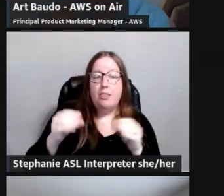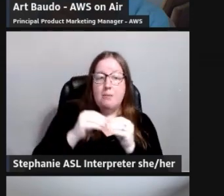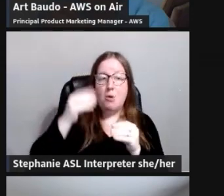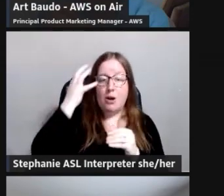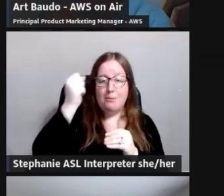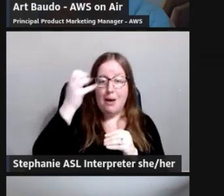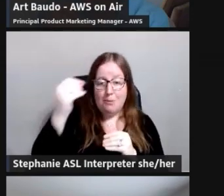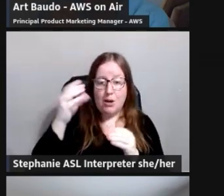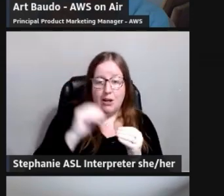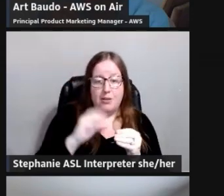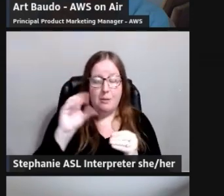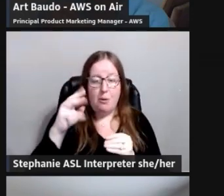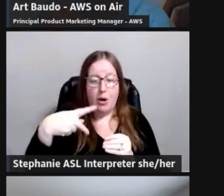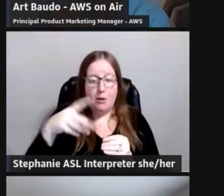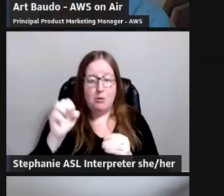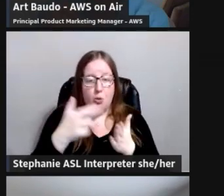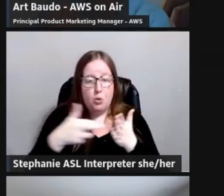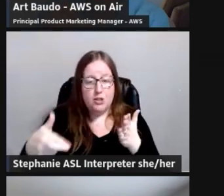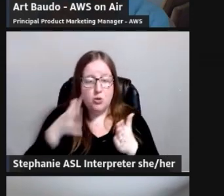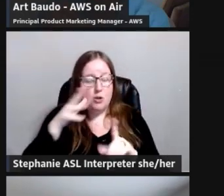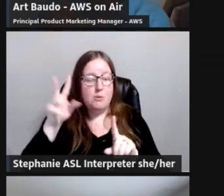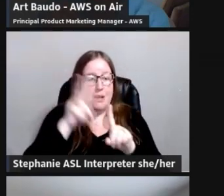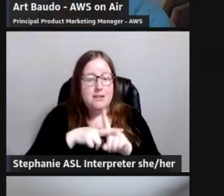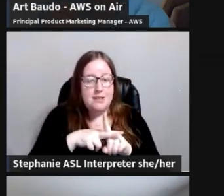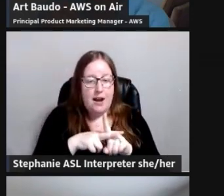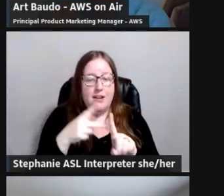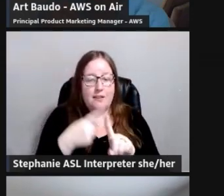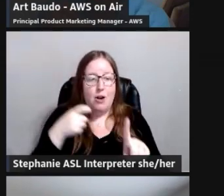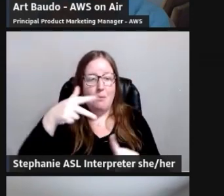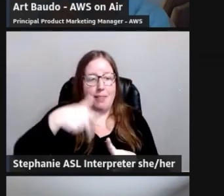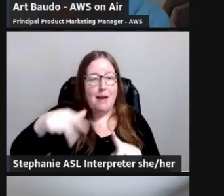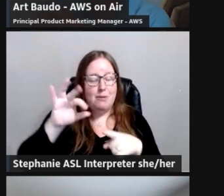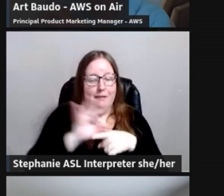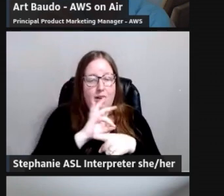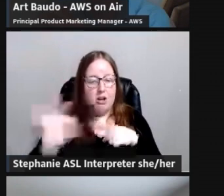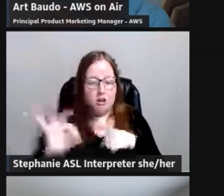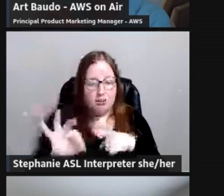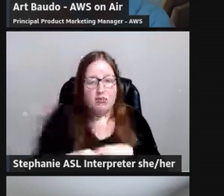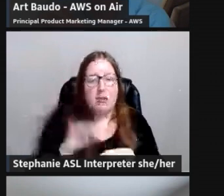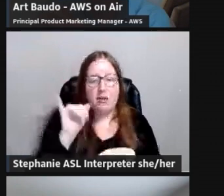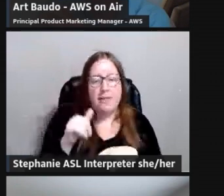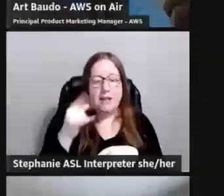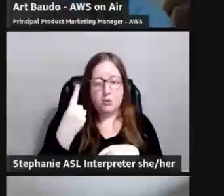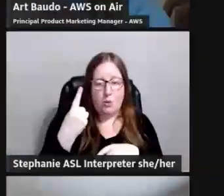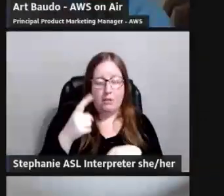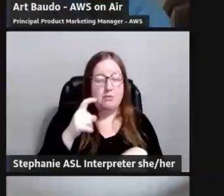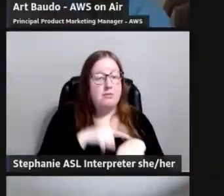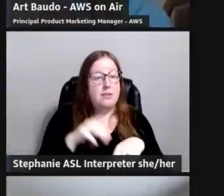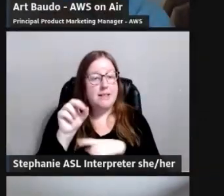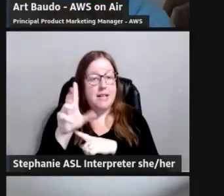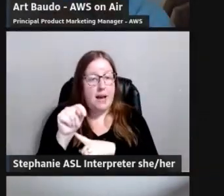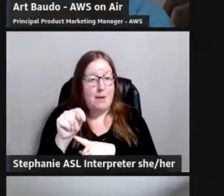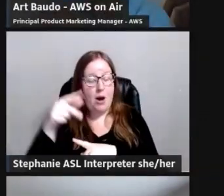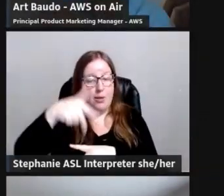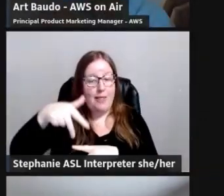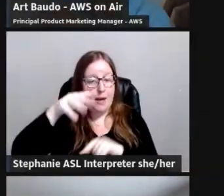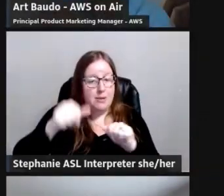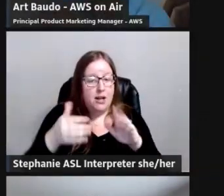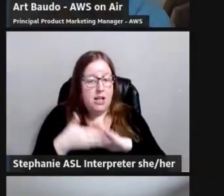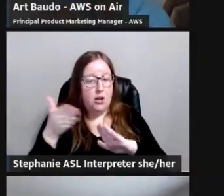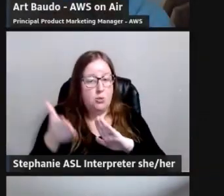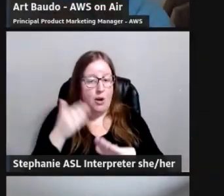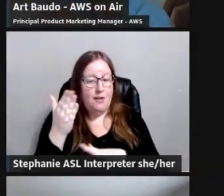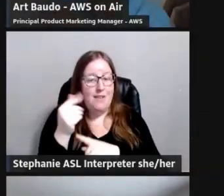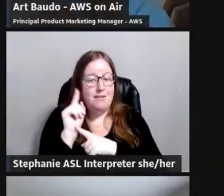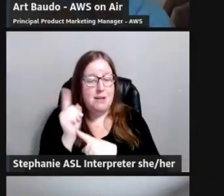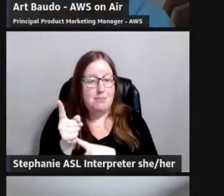more compute resources are going to be assigned for Lambda functions. So that's one piece. The timeout, Lambda can run up to 15